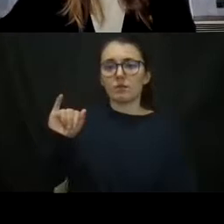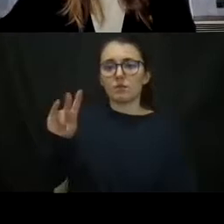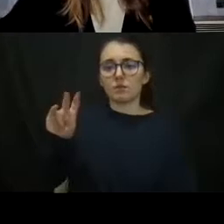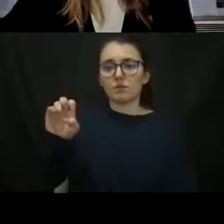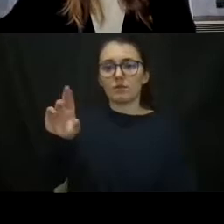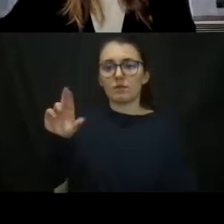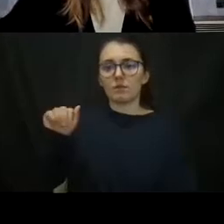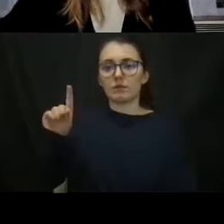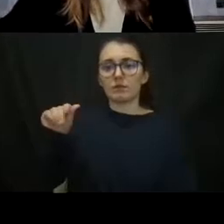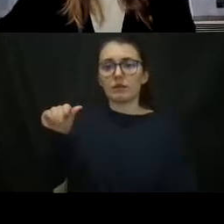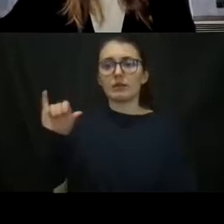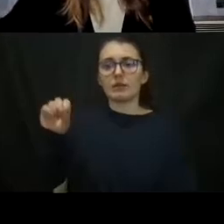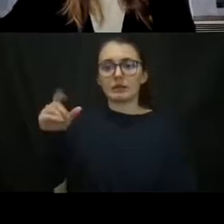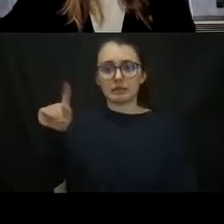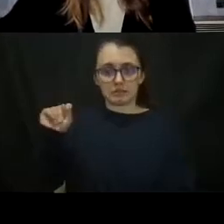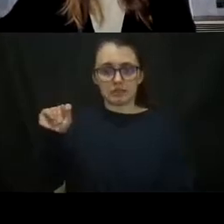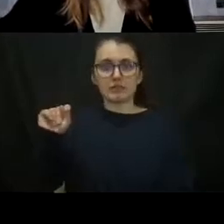Rain's hand up.